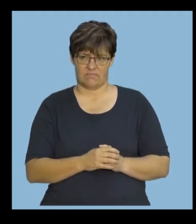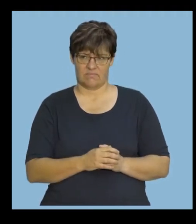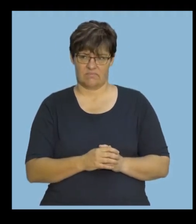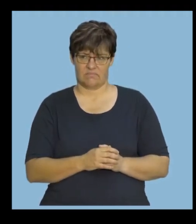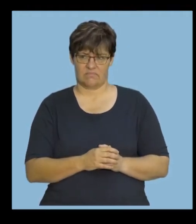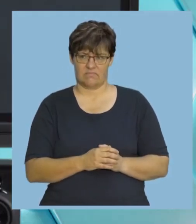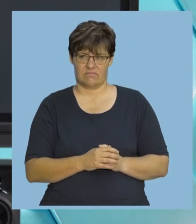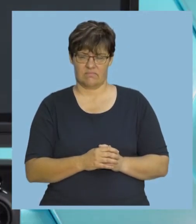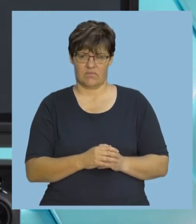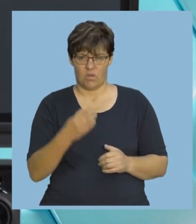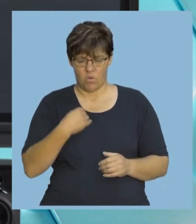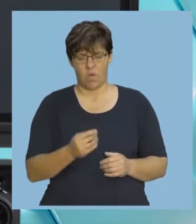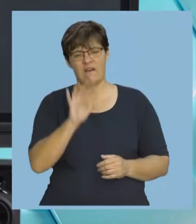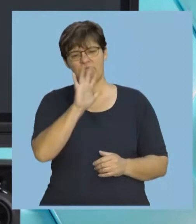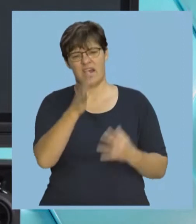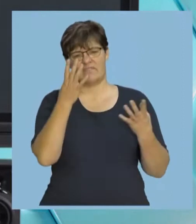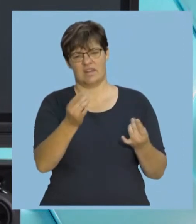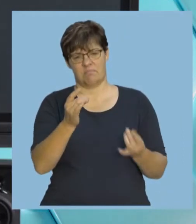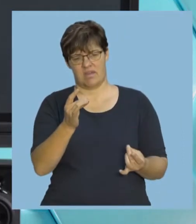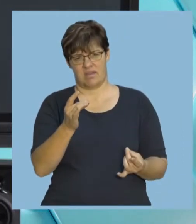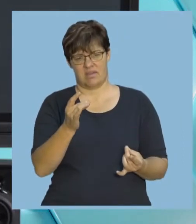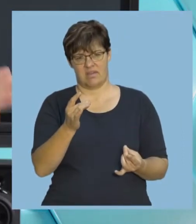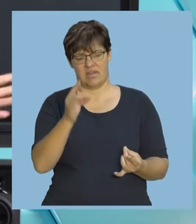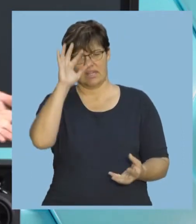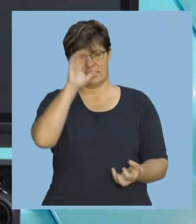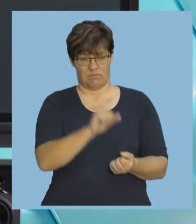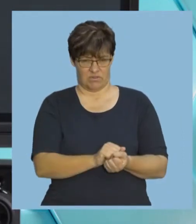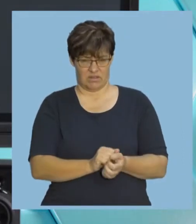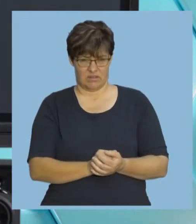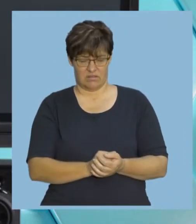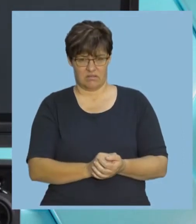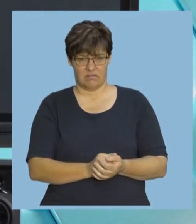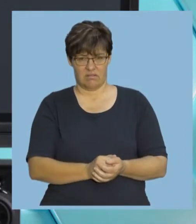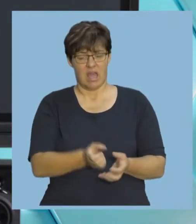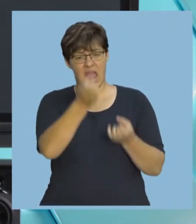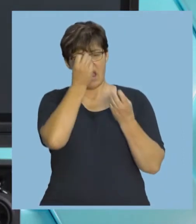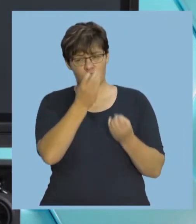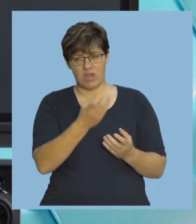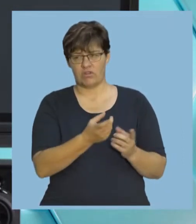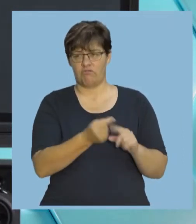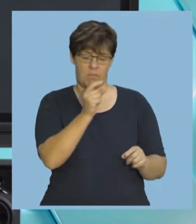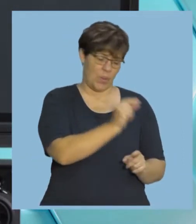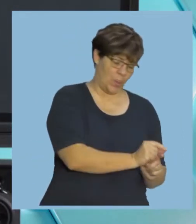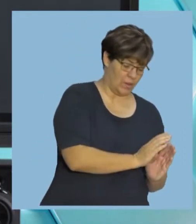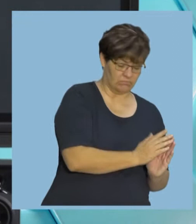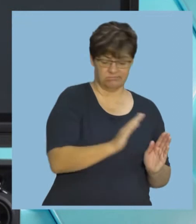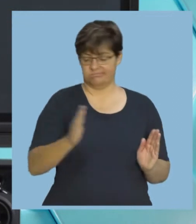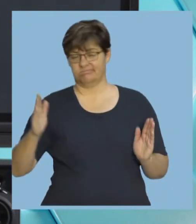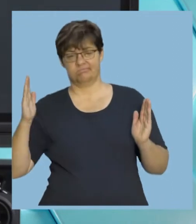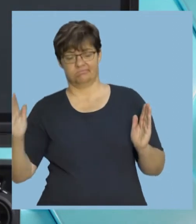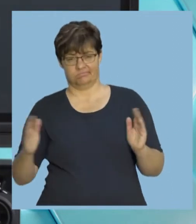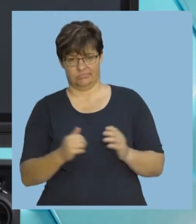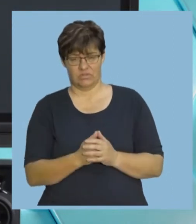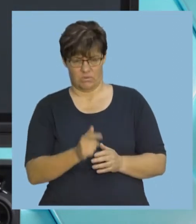to do is to find the 5-number summary. The data has already been ordered for us. We